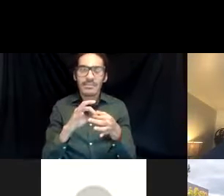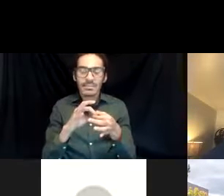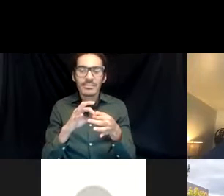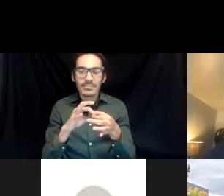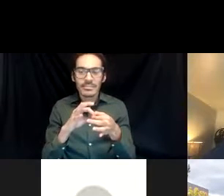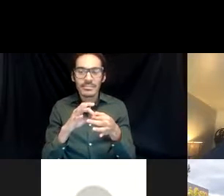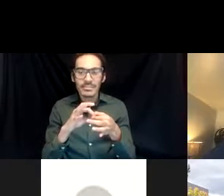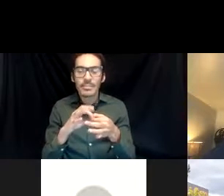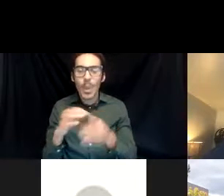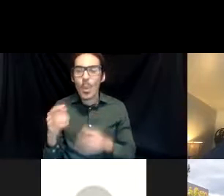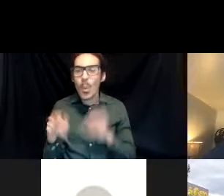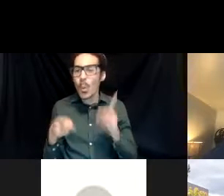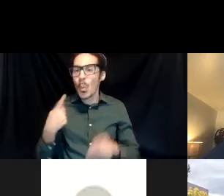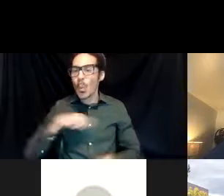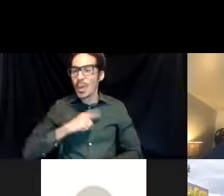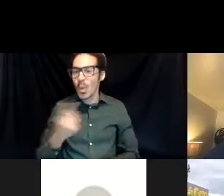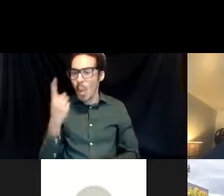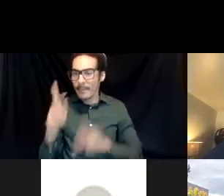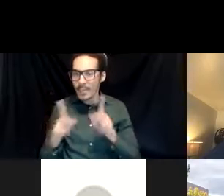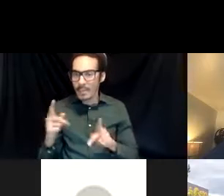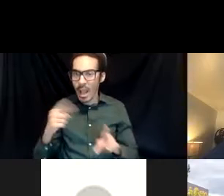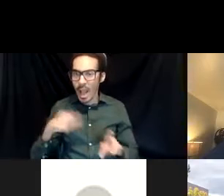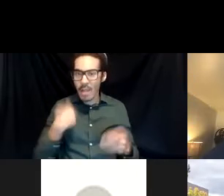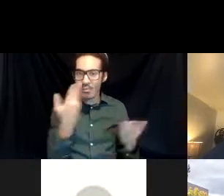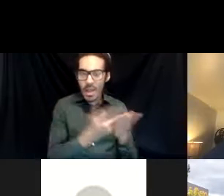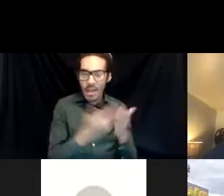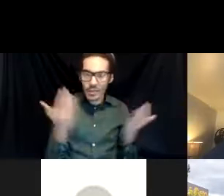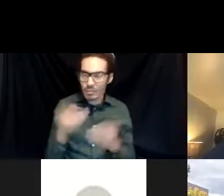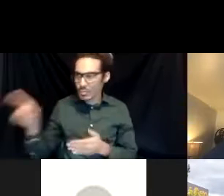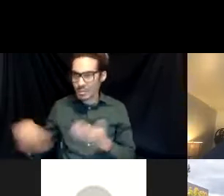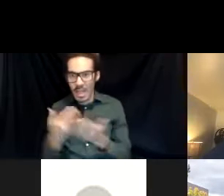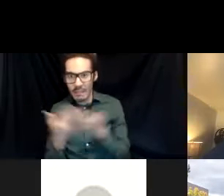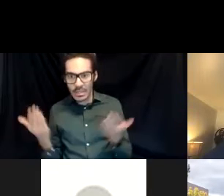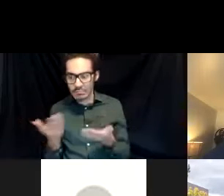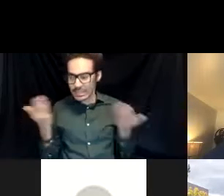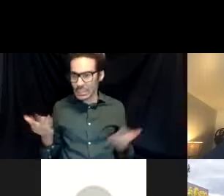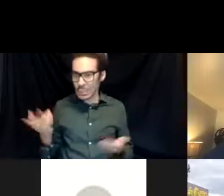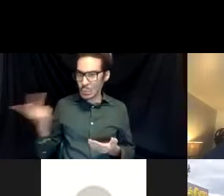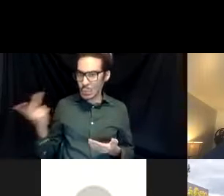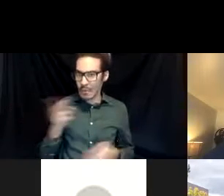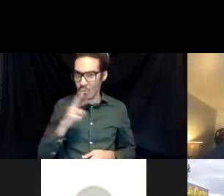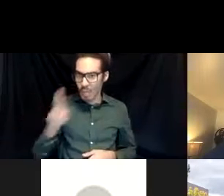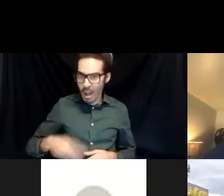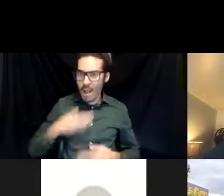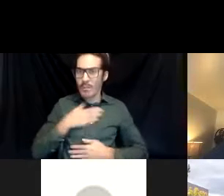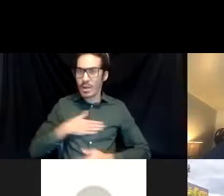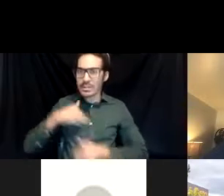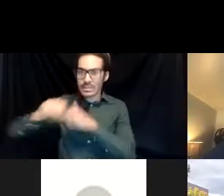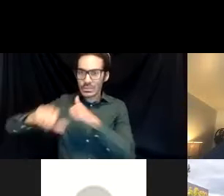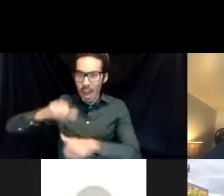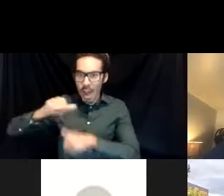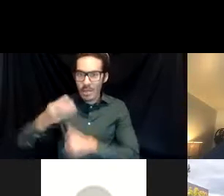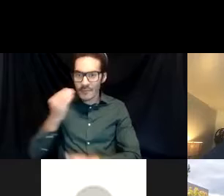we were one people. I came here and then she came here, and here we are in Rochester, appreciating each other's food